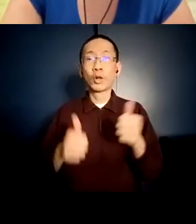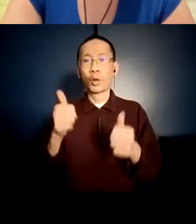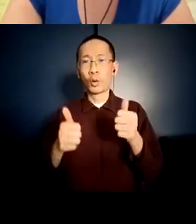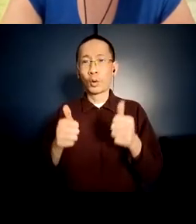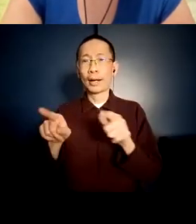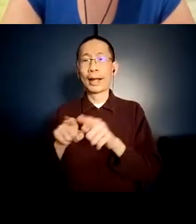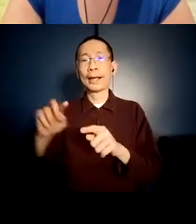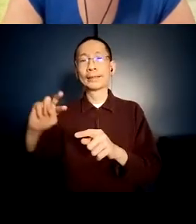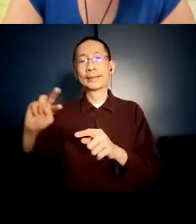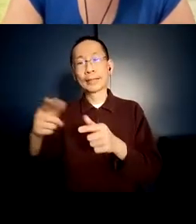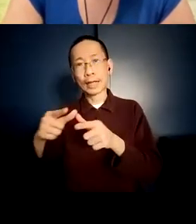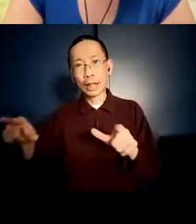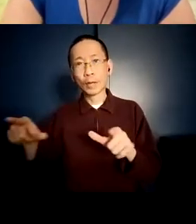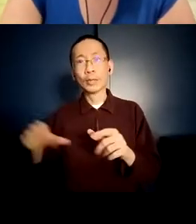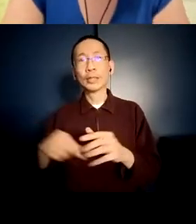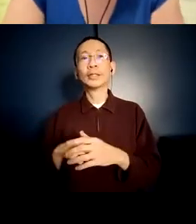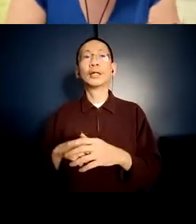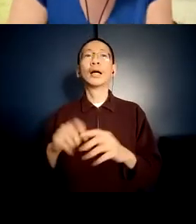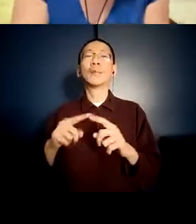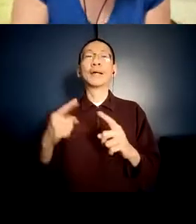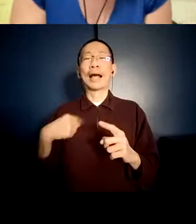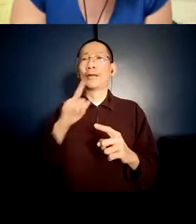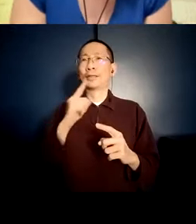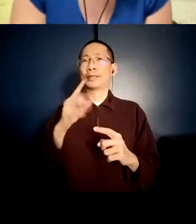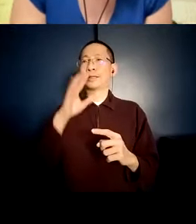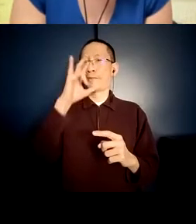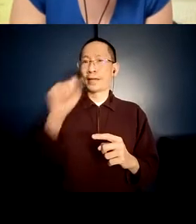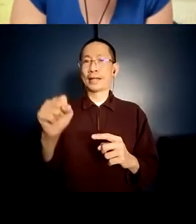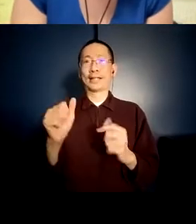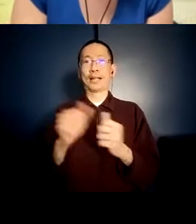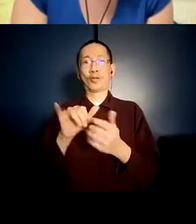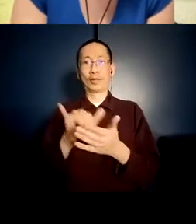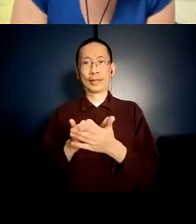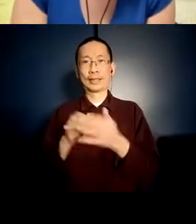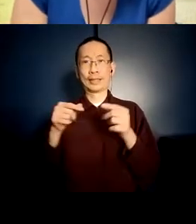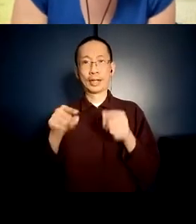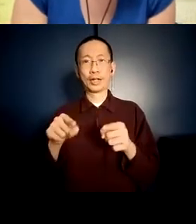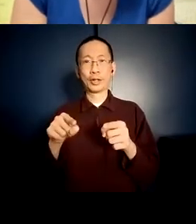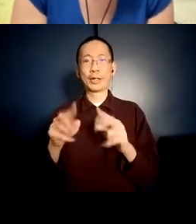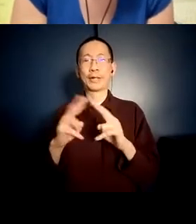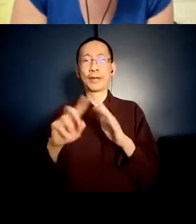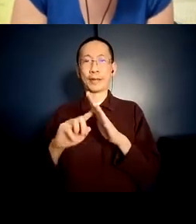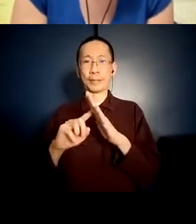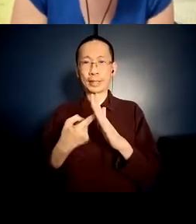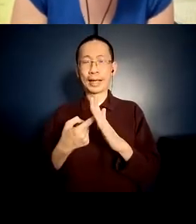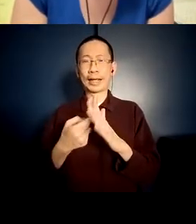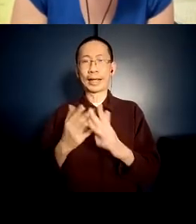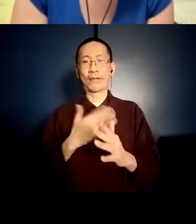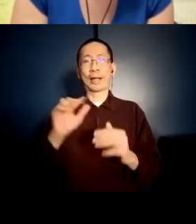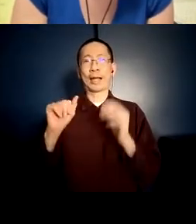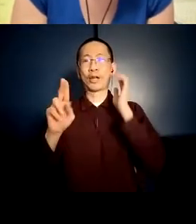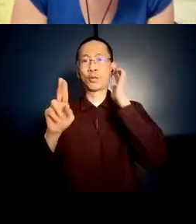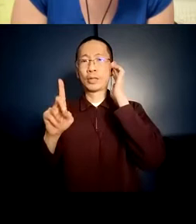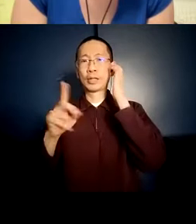a second language. But I was just very fascinated by this during the very beginning of my AUD